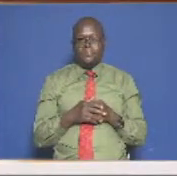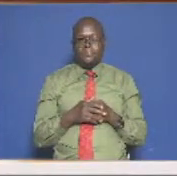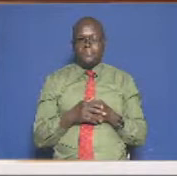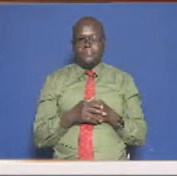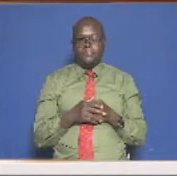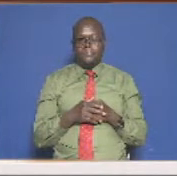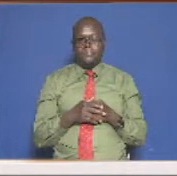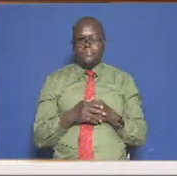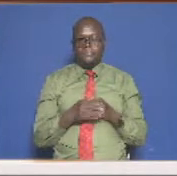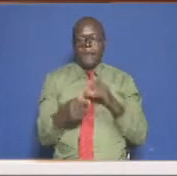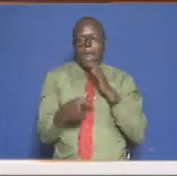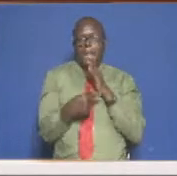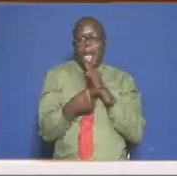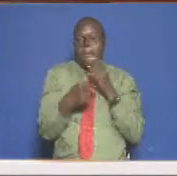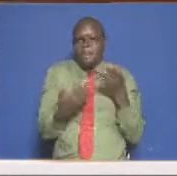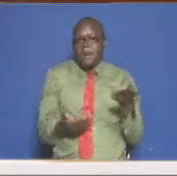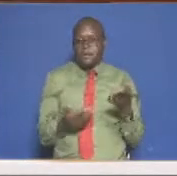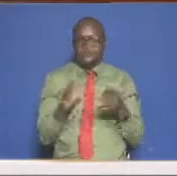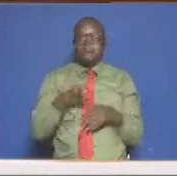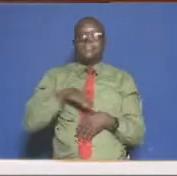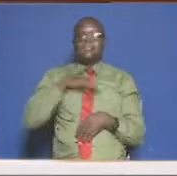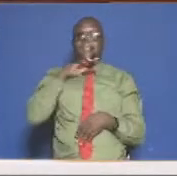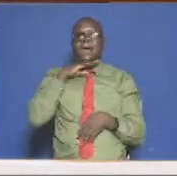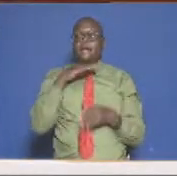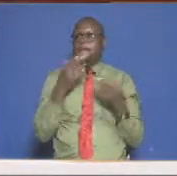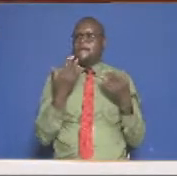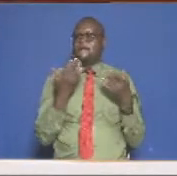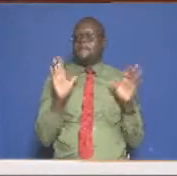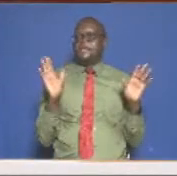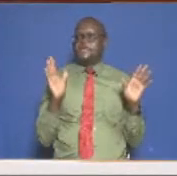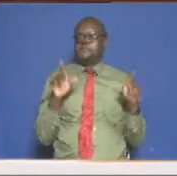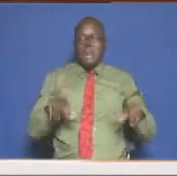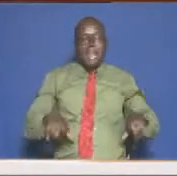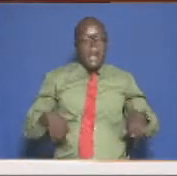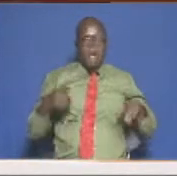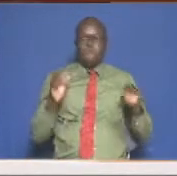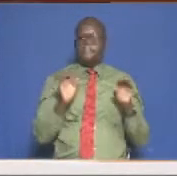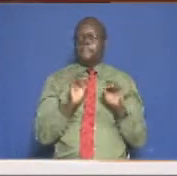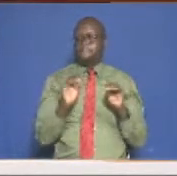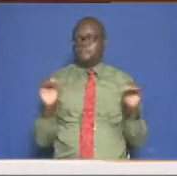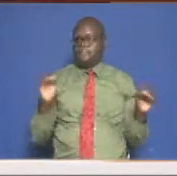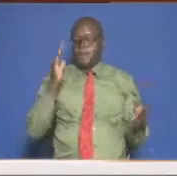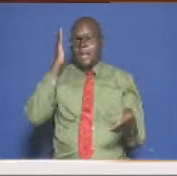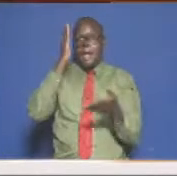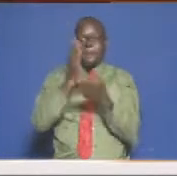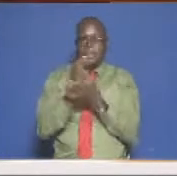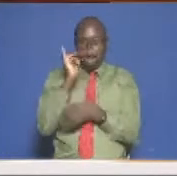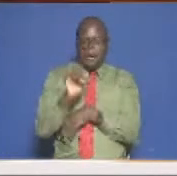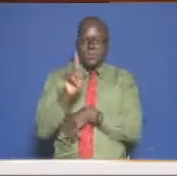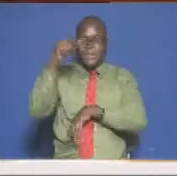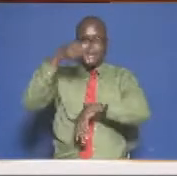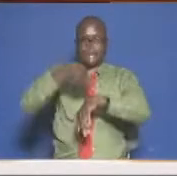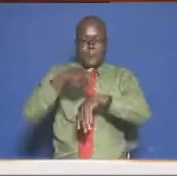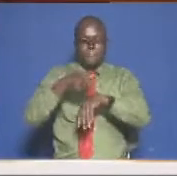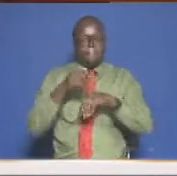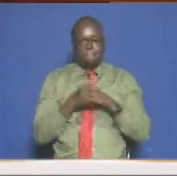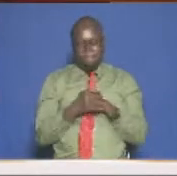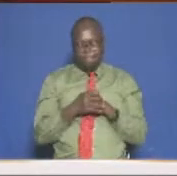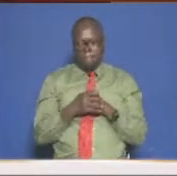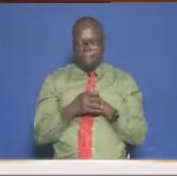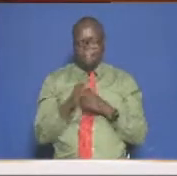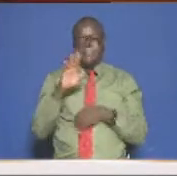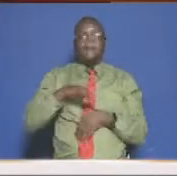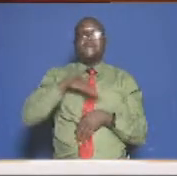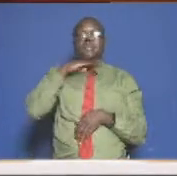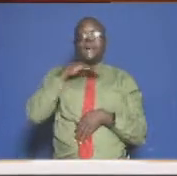is now being called the late Jakoyo Midio. I believe that one day even death will